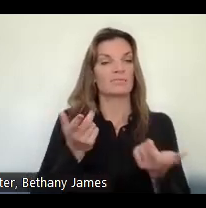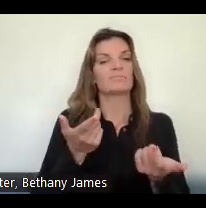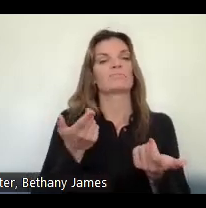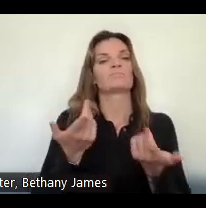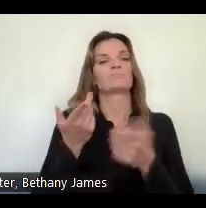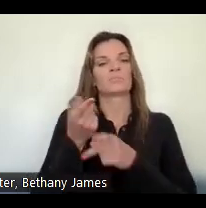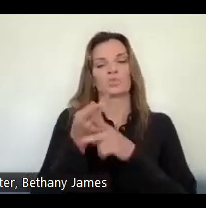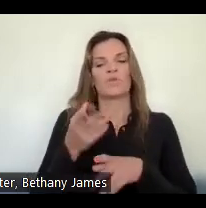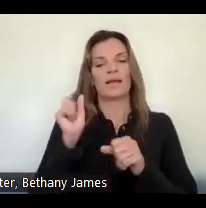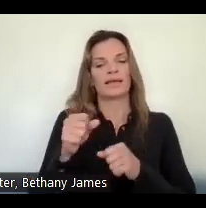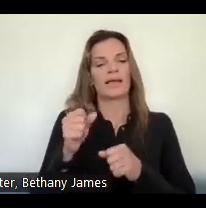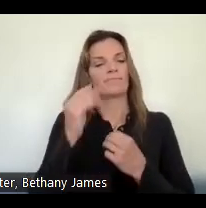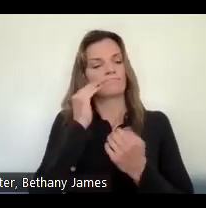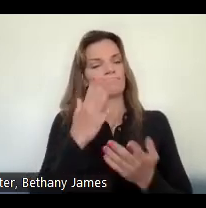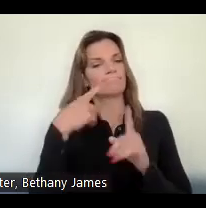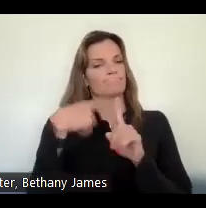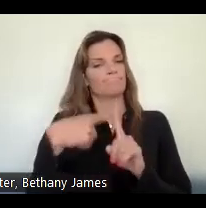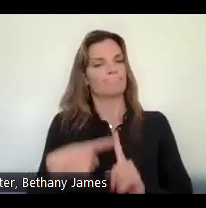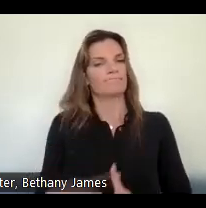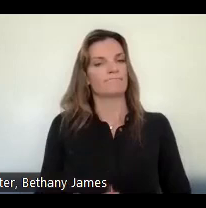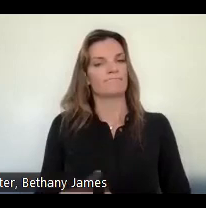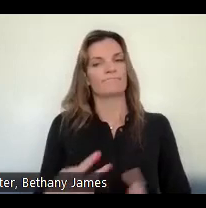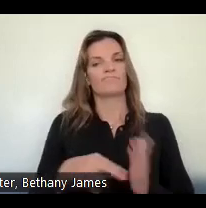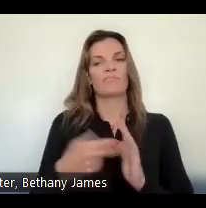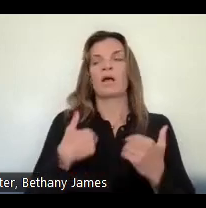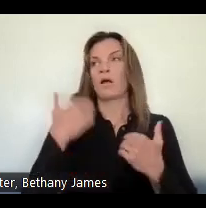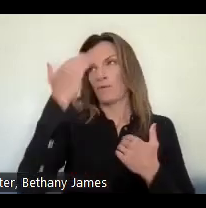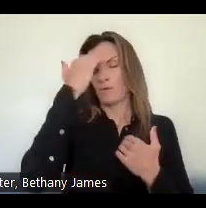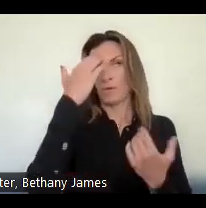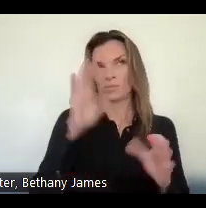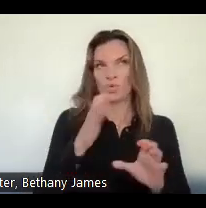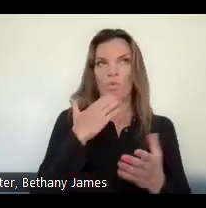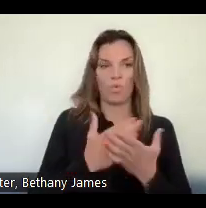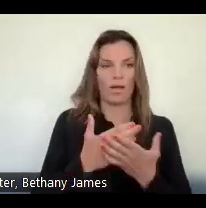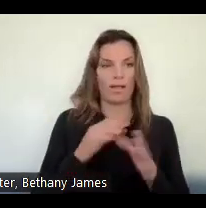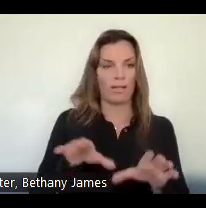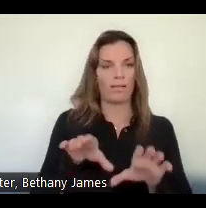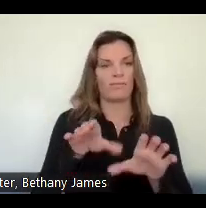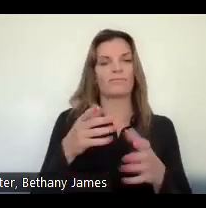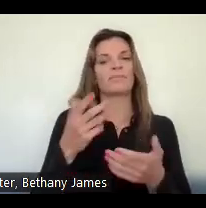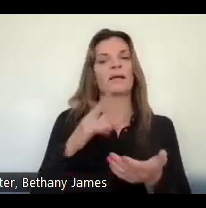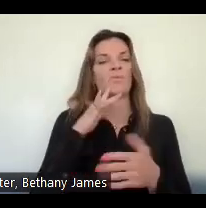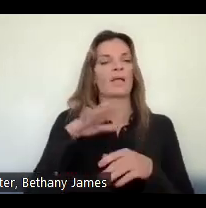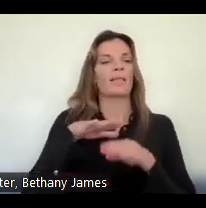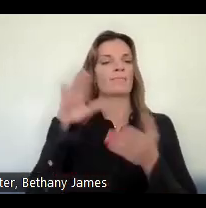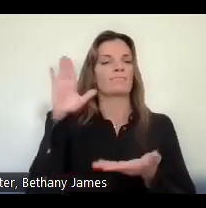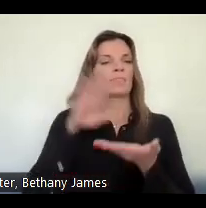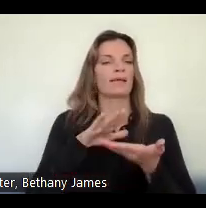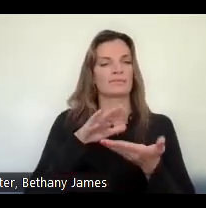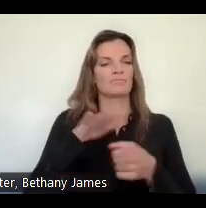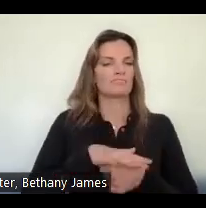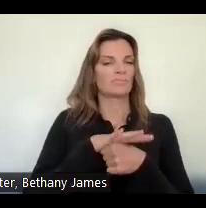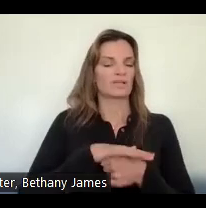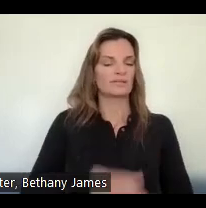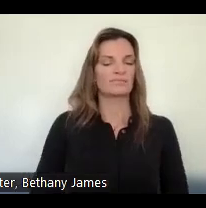provide that positive feedback, again, so that individual knows, okay, I'm doing well, and kind of decrease any stress that they may be feeling on the